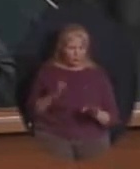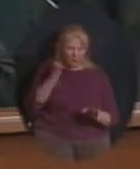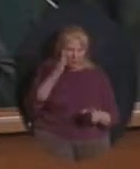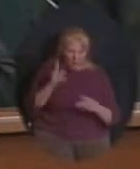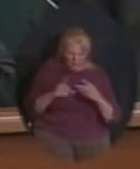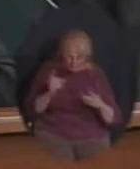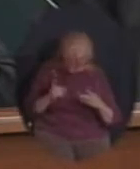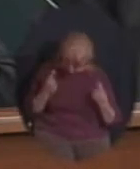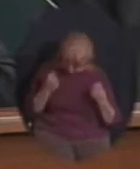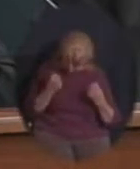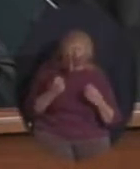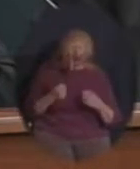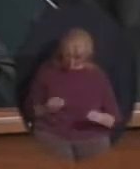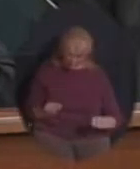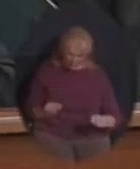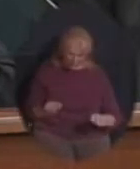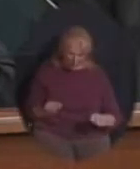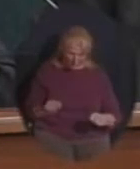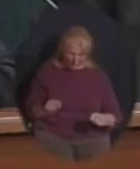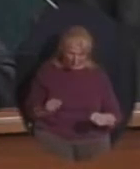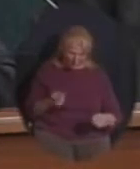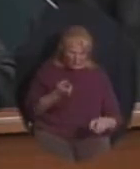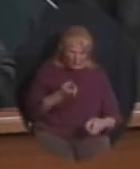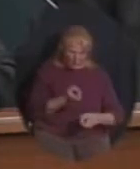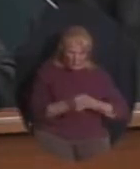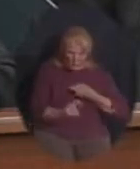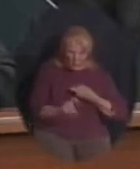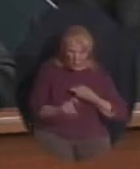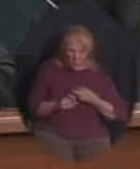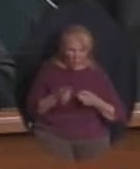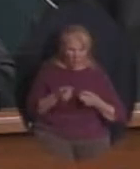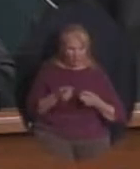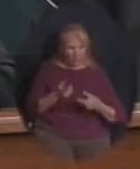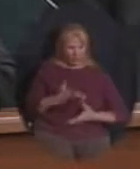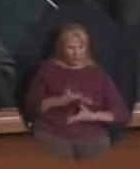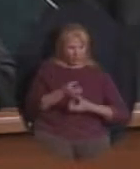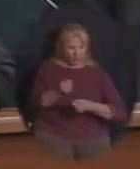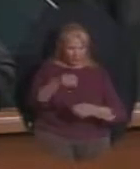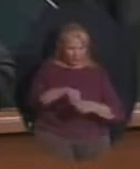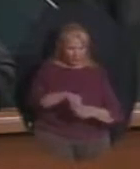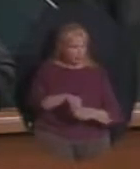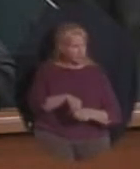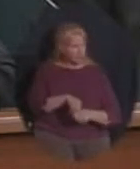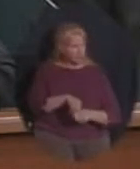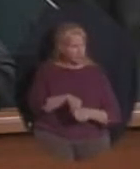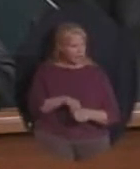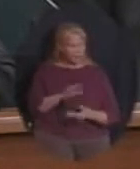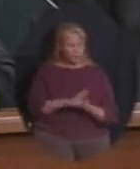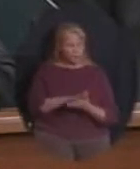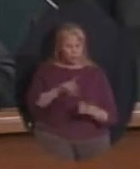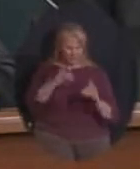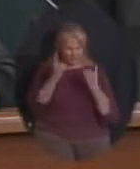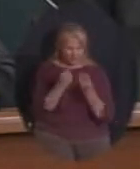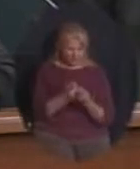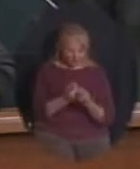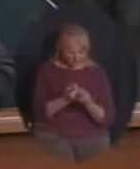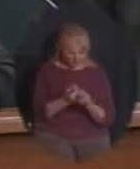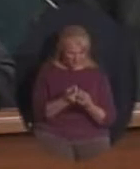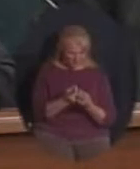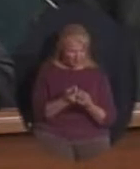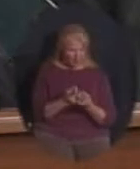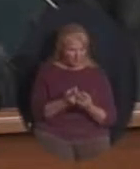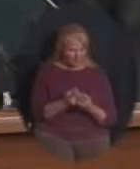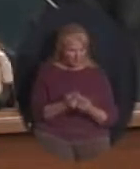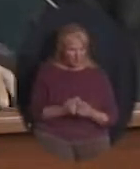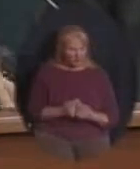that exists between the school district and our patrons will not succeed, nor is anyone going to resign as Mr. Clark would want us to do. Allow me to